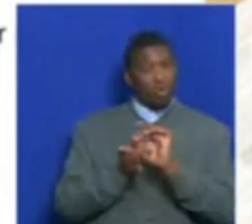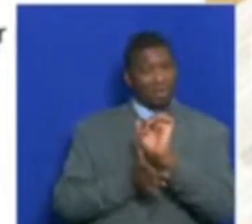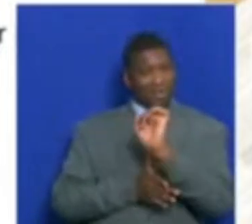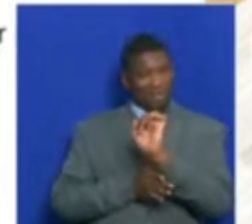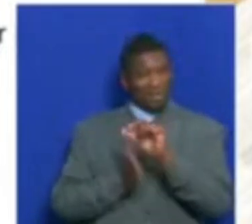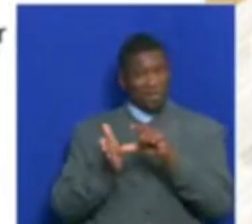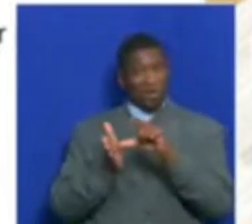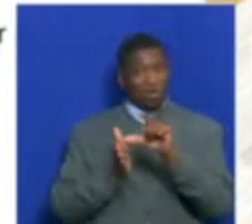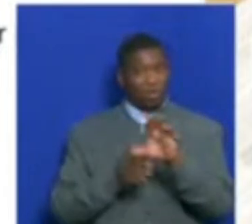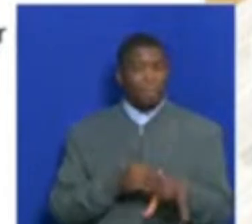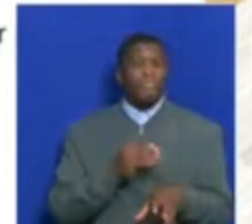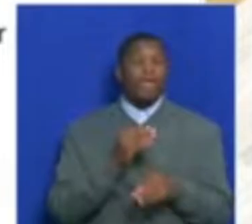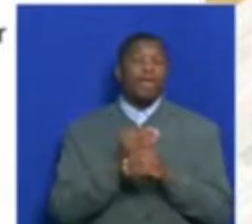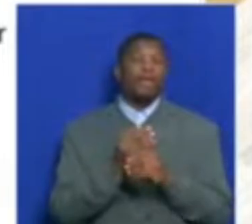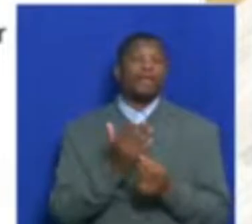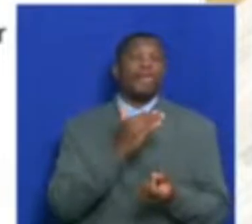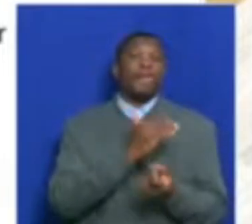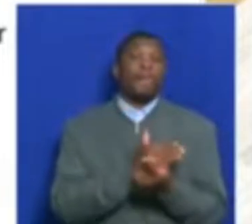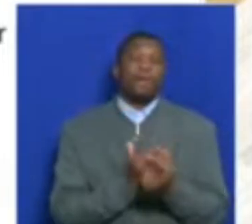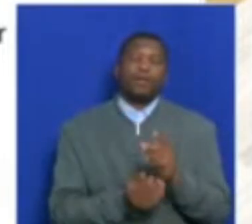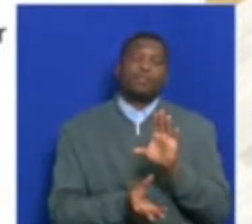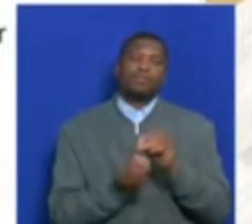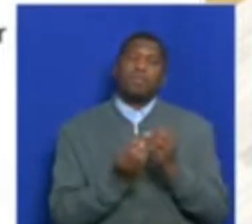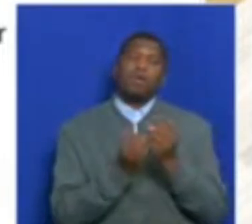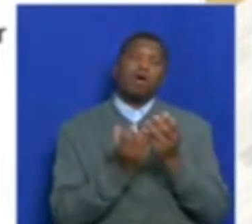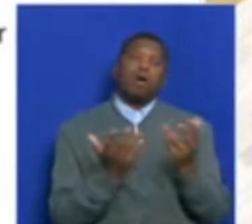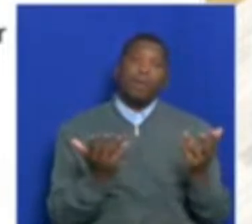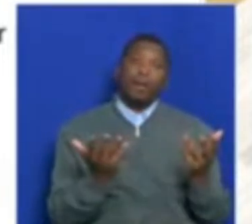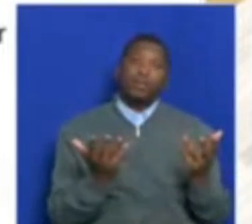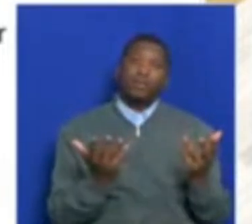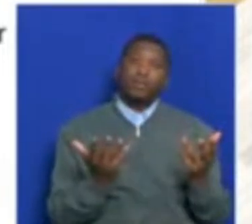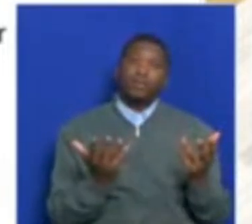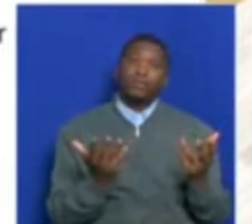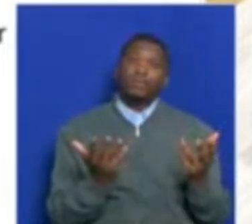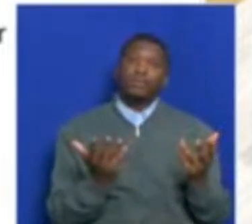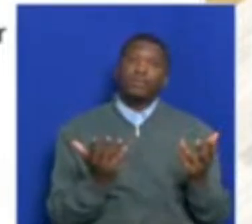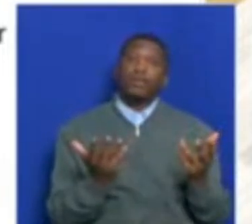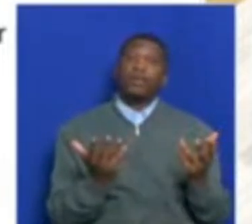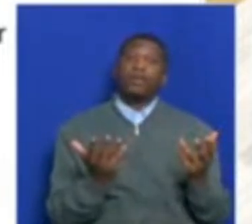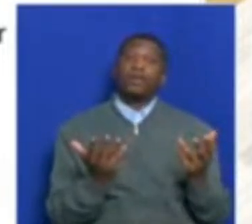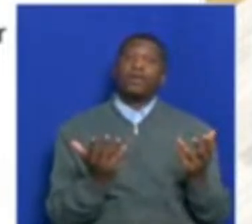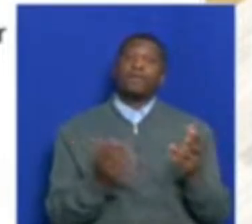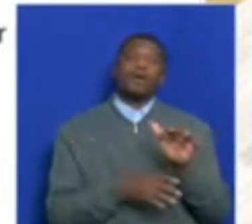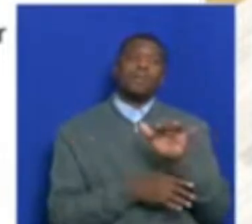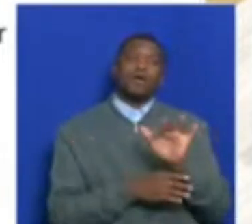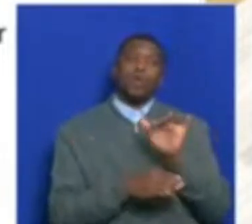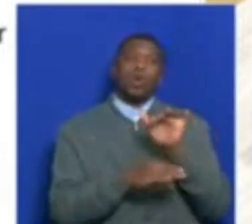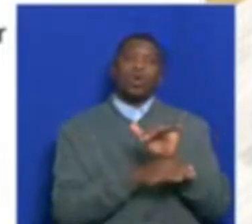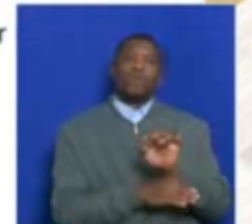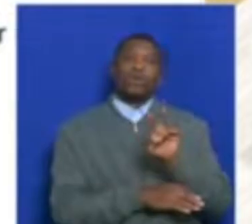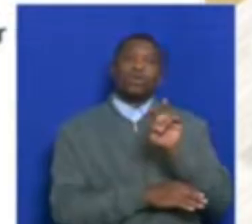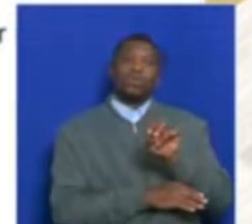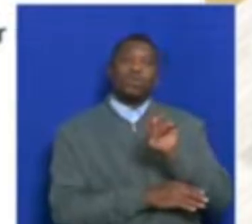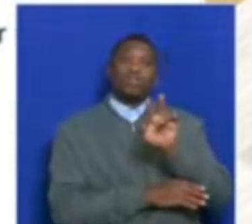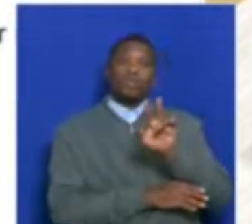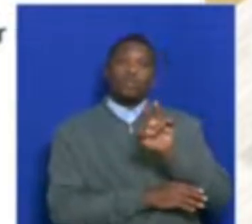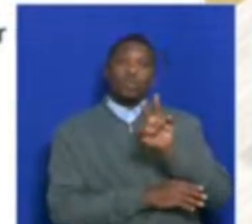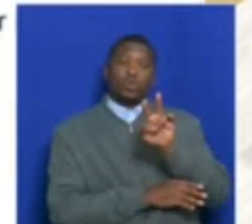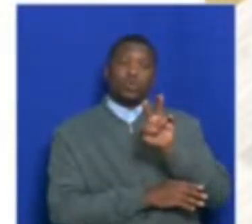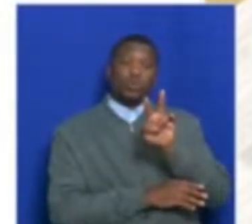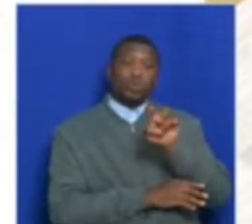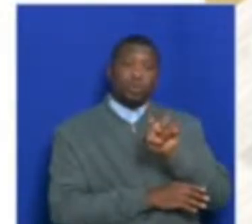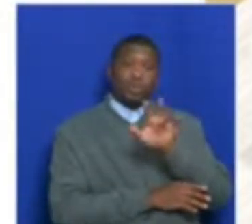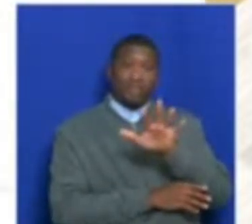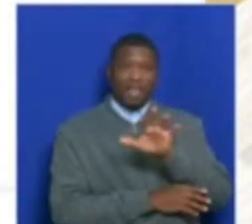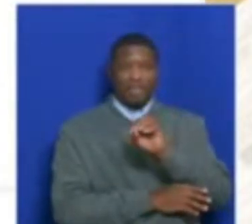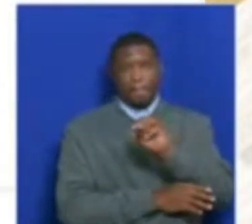aggregate amounts so paid comes to just over 2.5 million. Sorry, we add